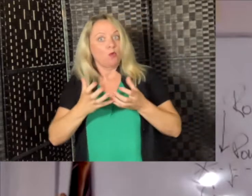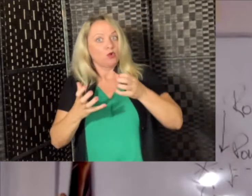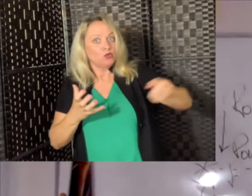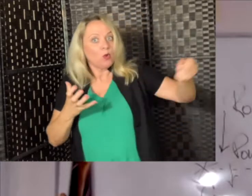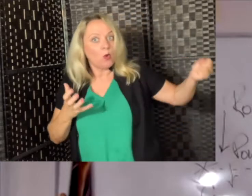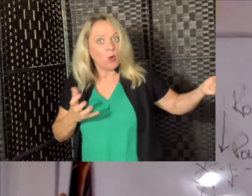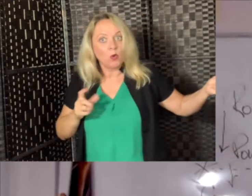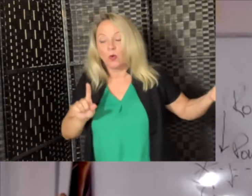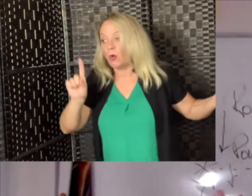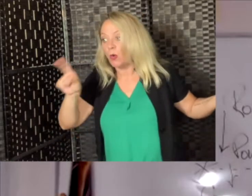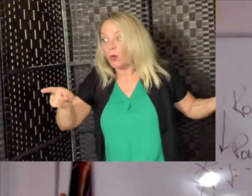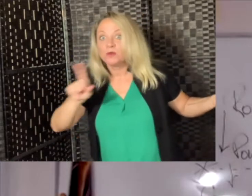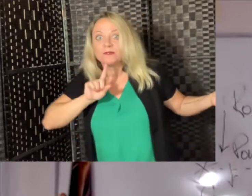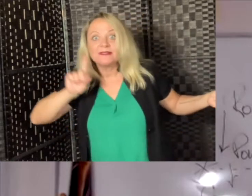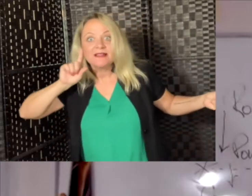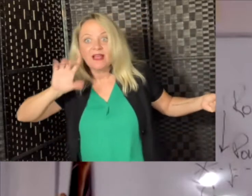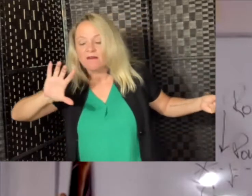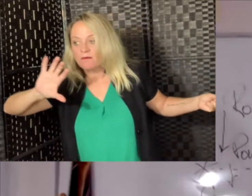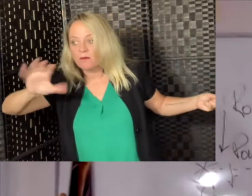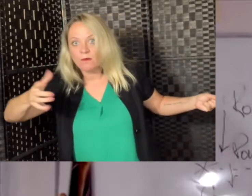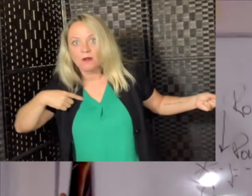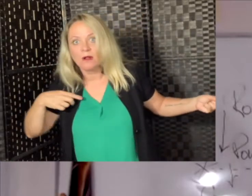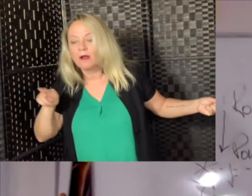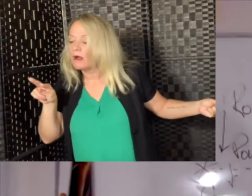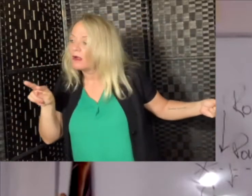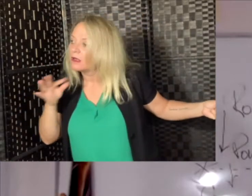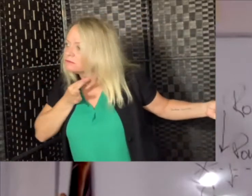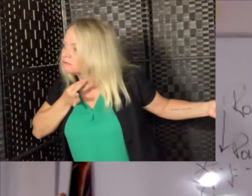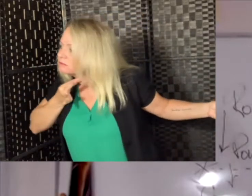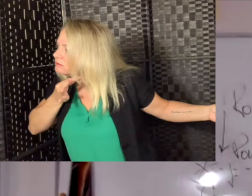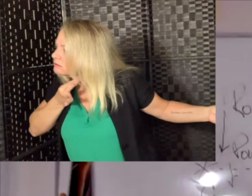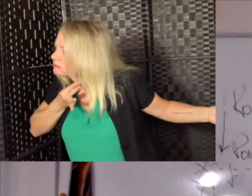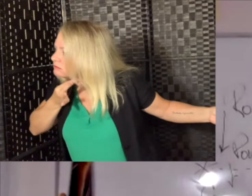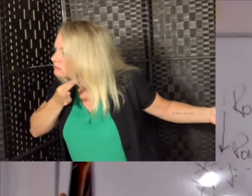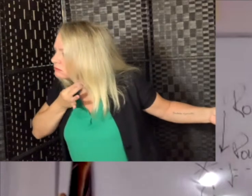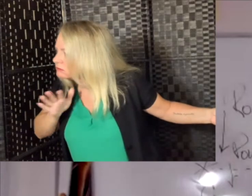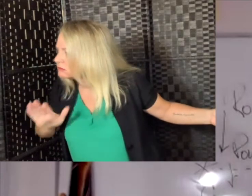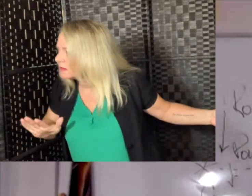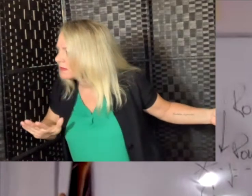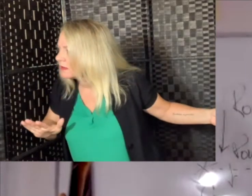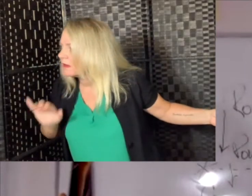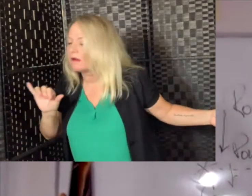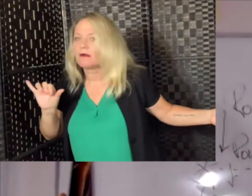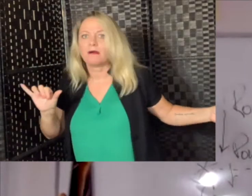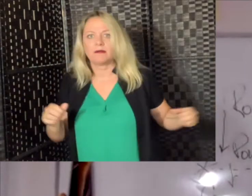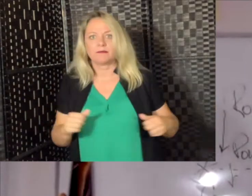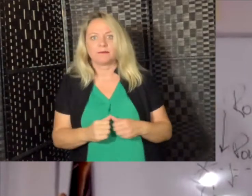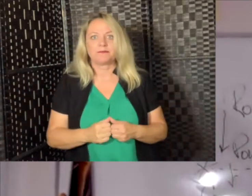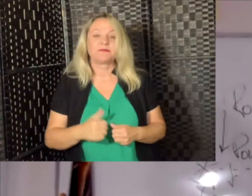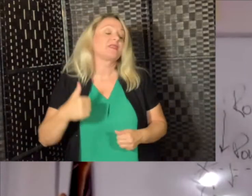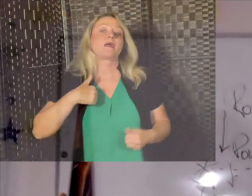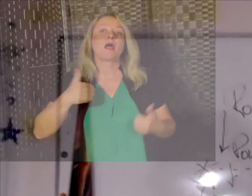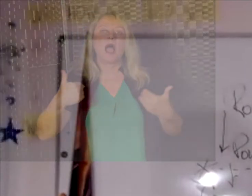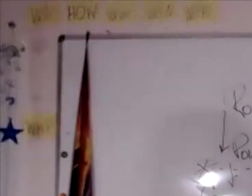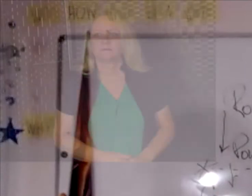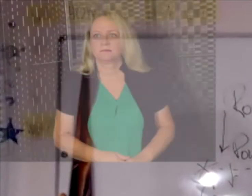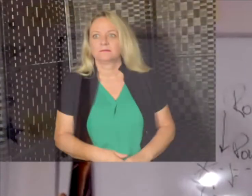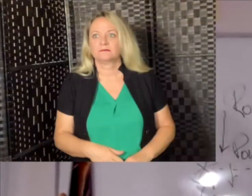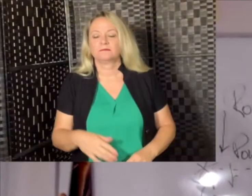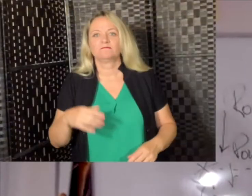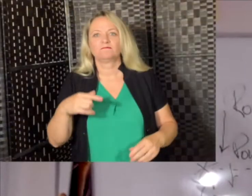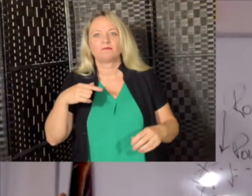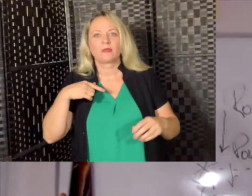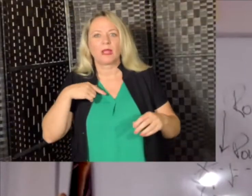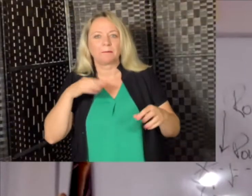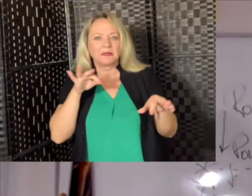of my teachers, a pair, Haiti and Yumi. Haiti's the guy, and he wanted